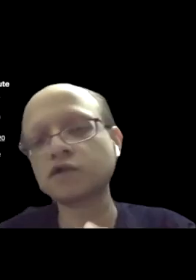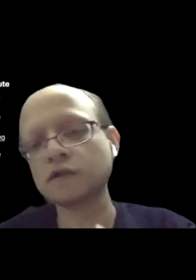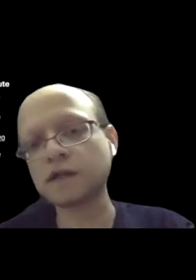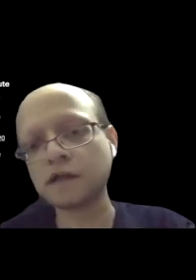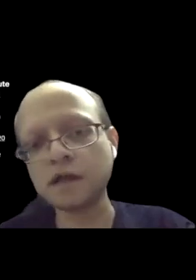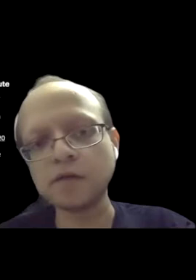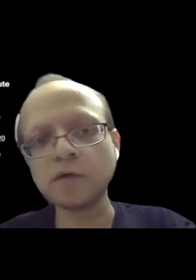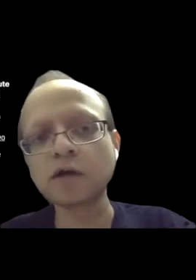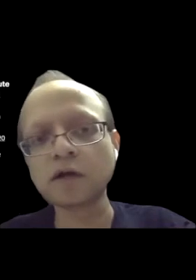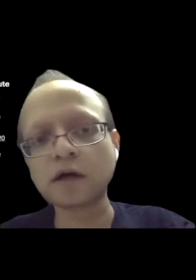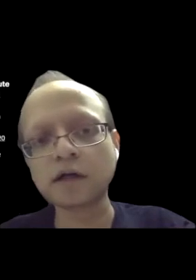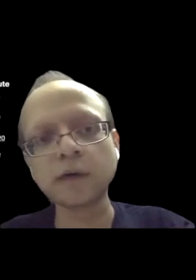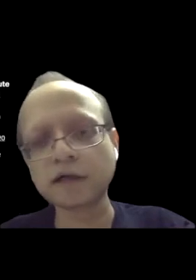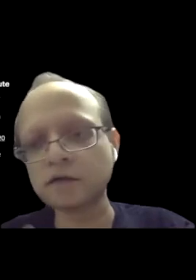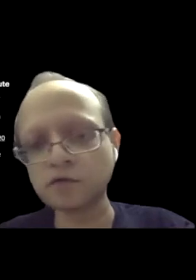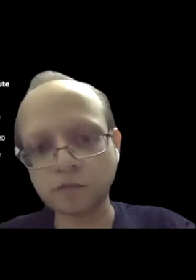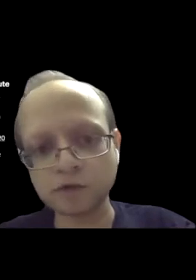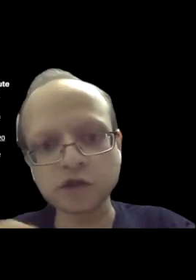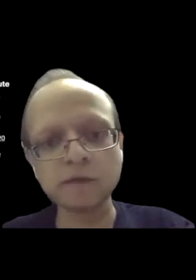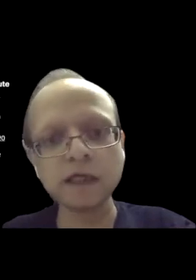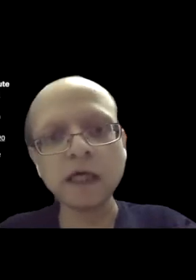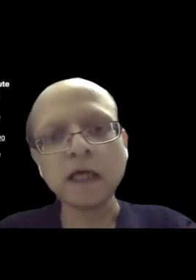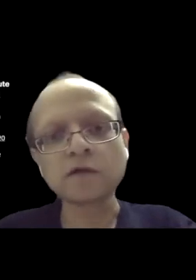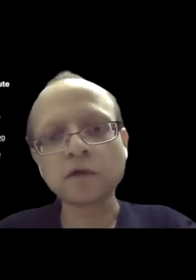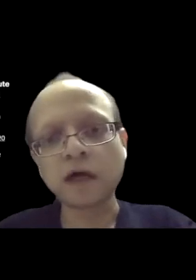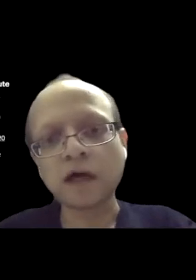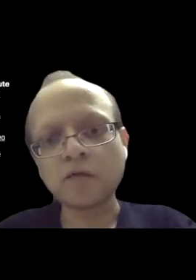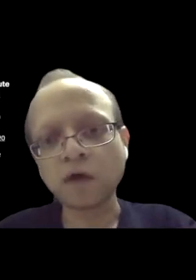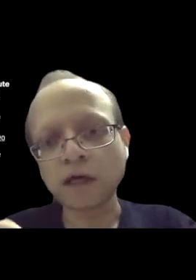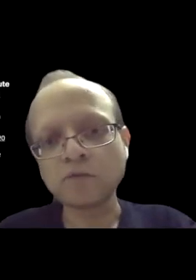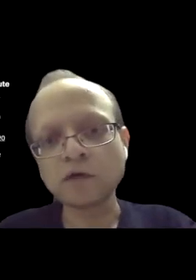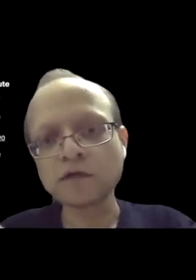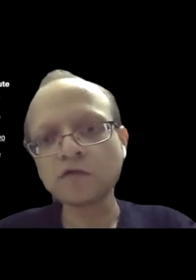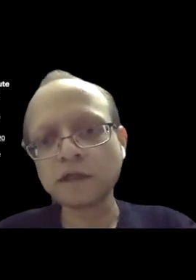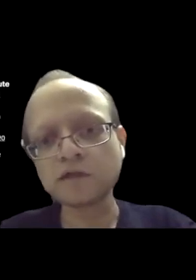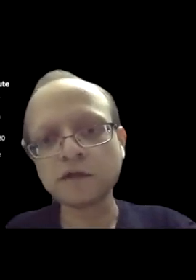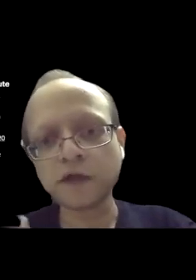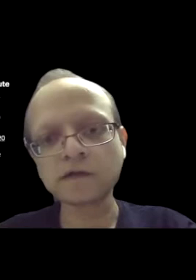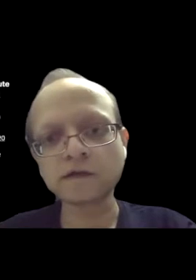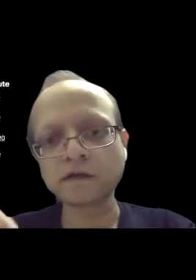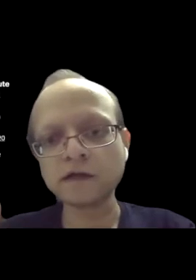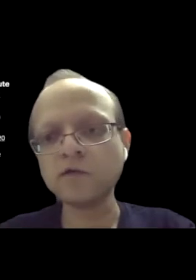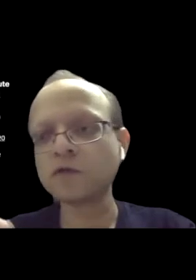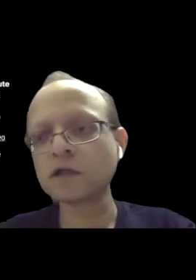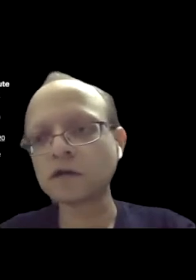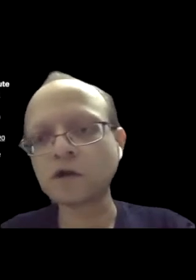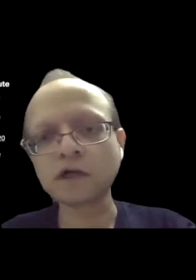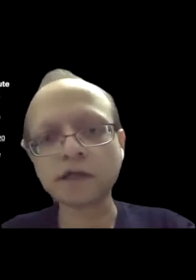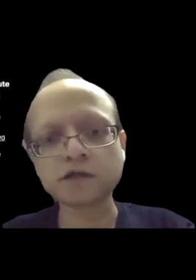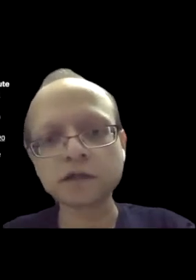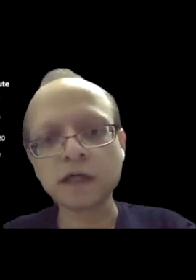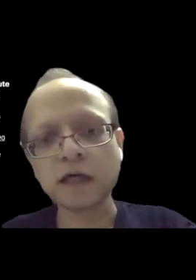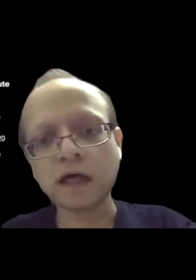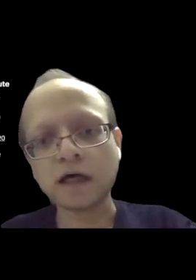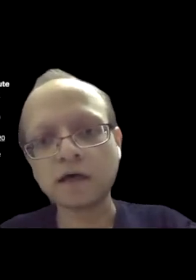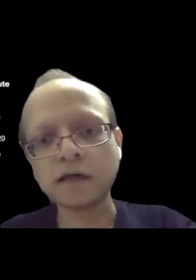the functions that people are expected to perform on the job. So what I will do in each of these phases is leave you with a little